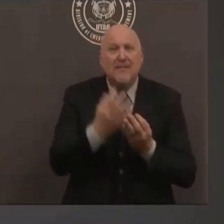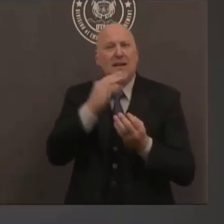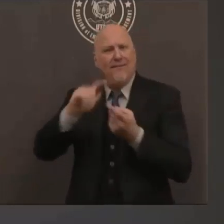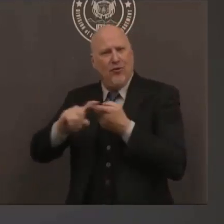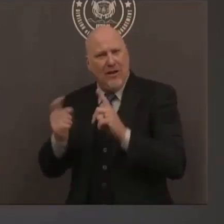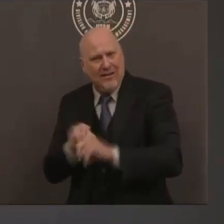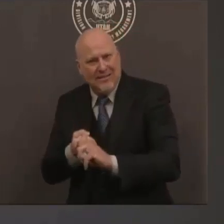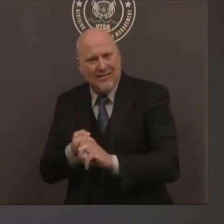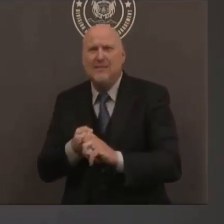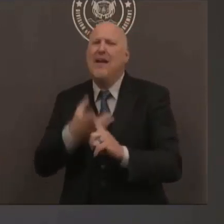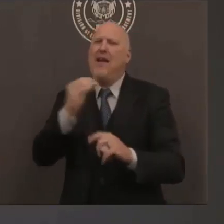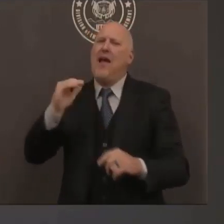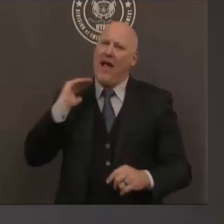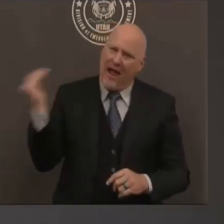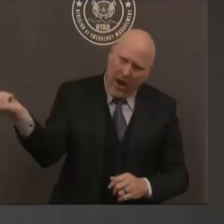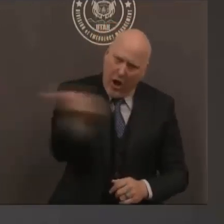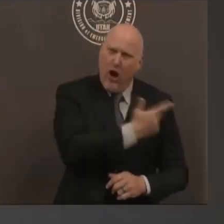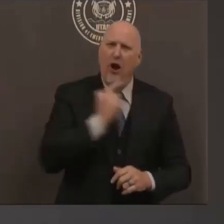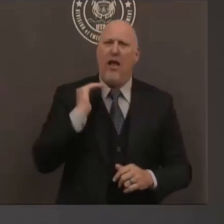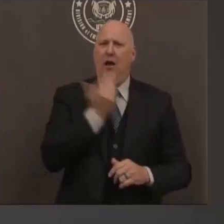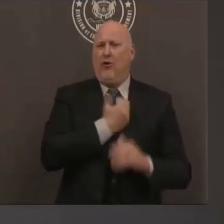So go to, again,